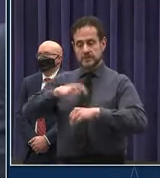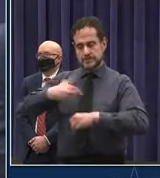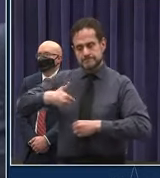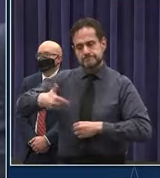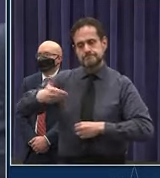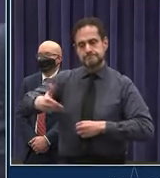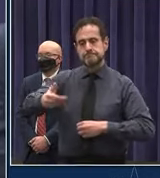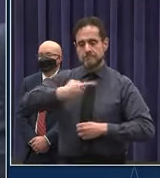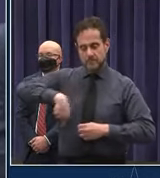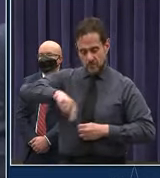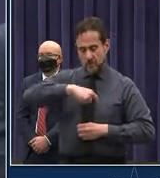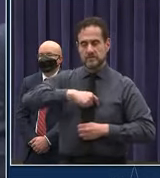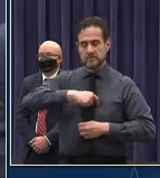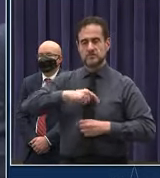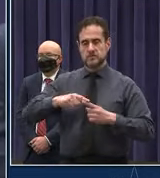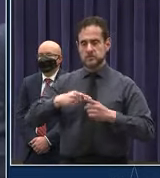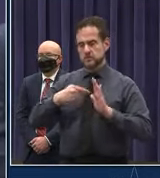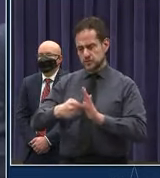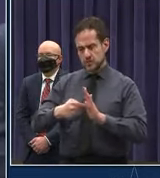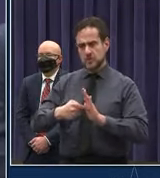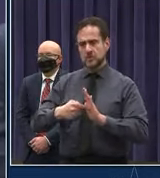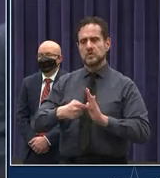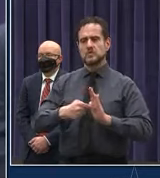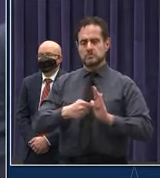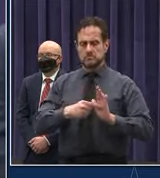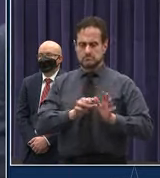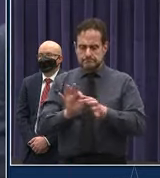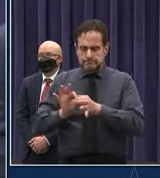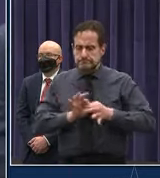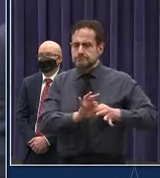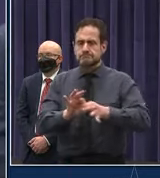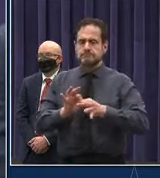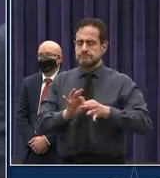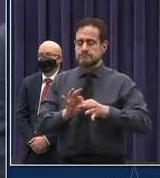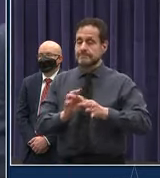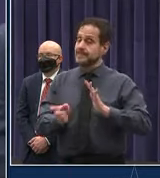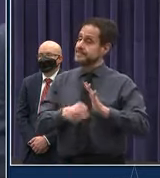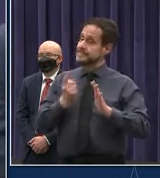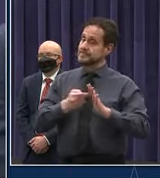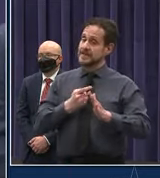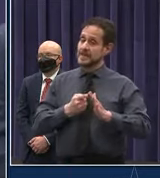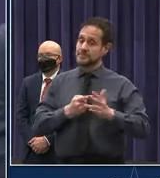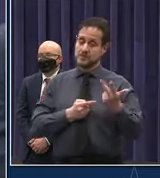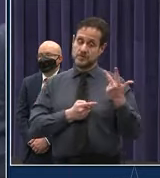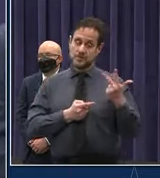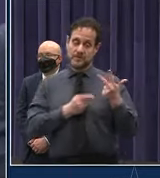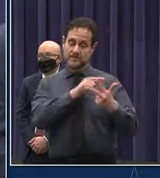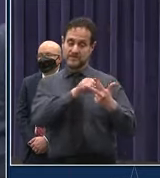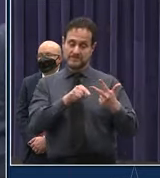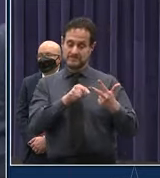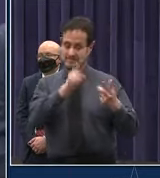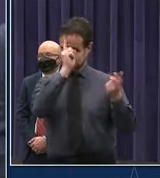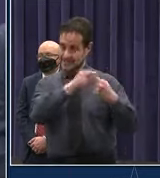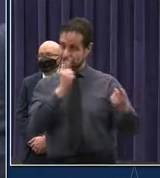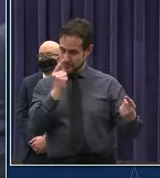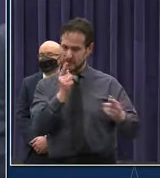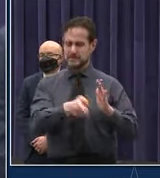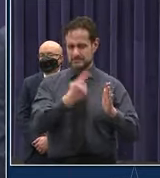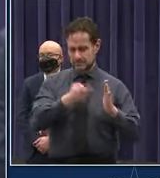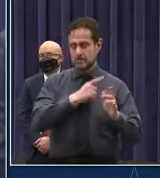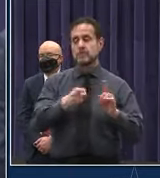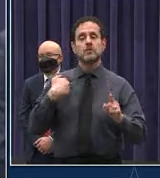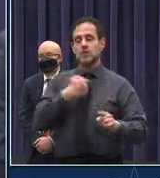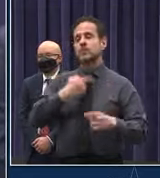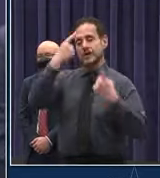We are going to rally together and do everything we can to support bringing those responsible for justice. And what would we be like if we